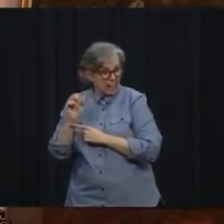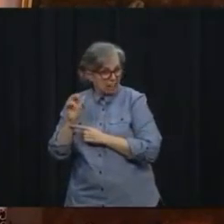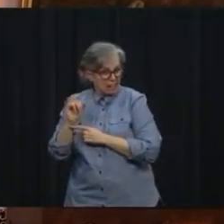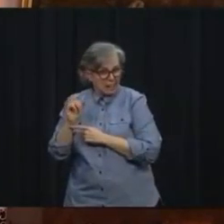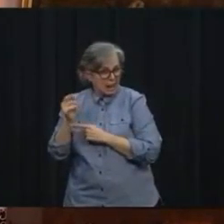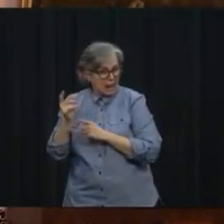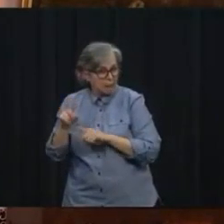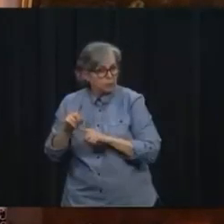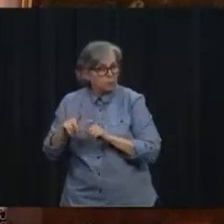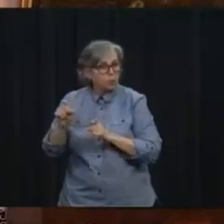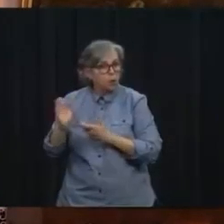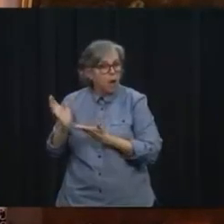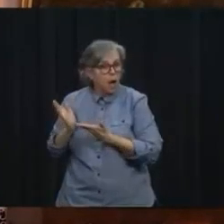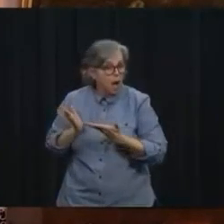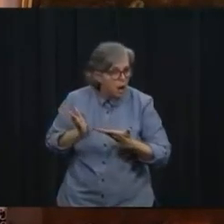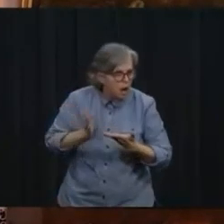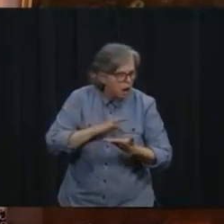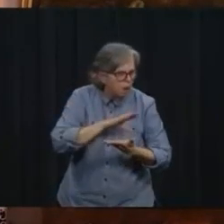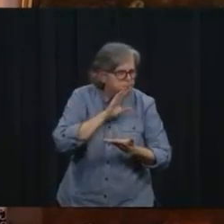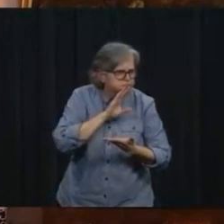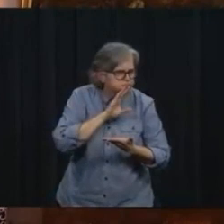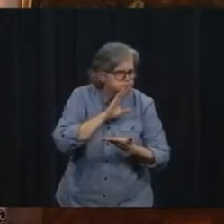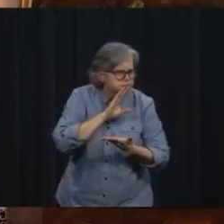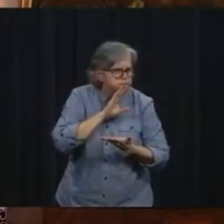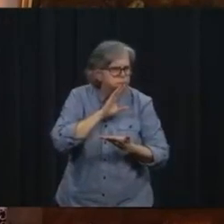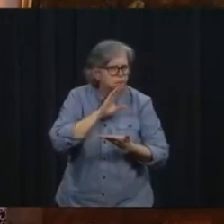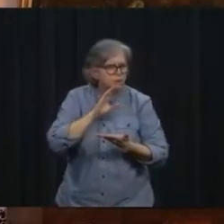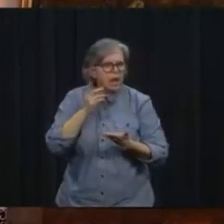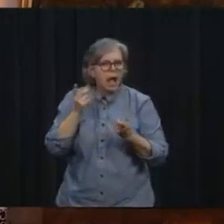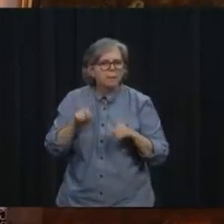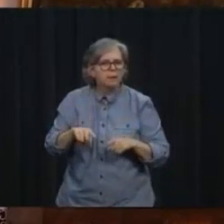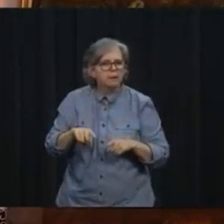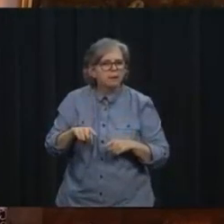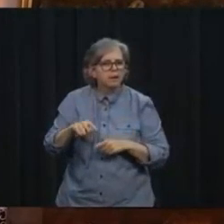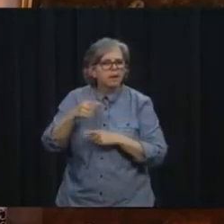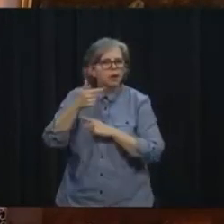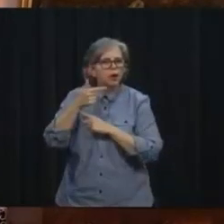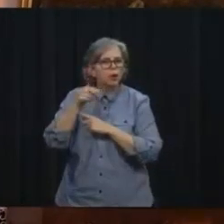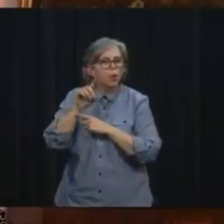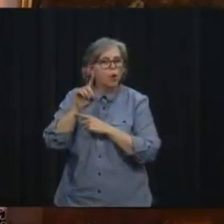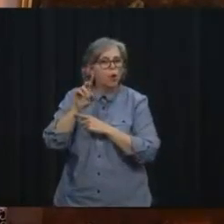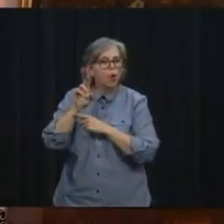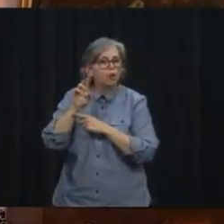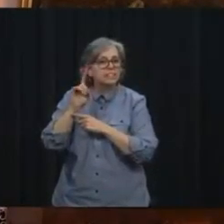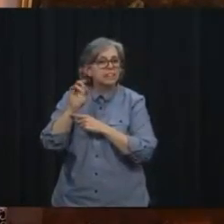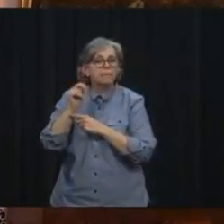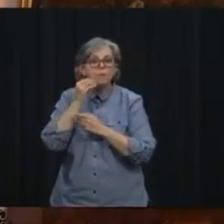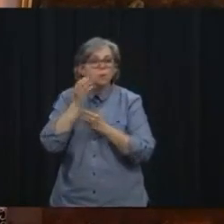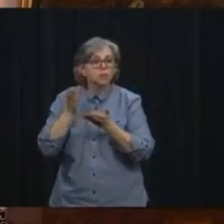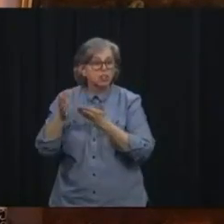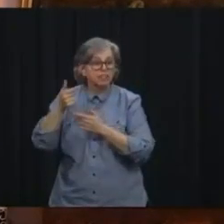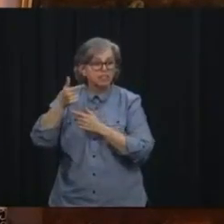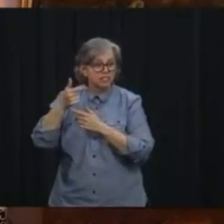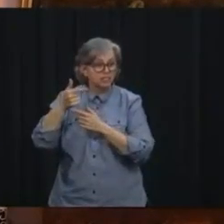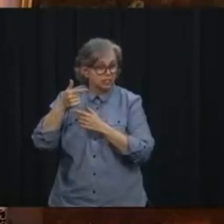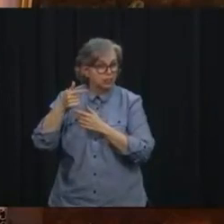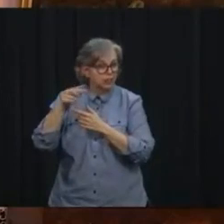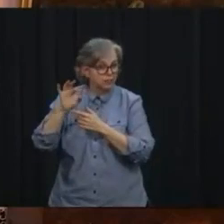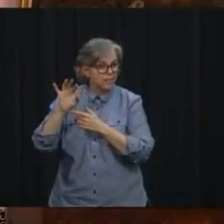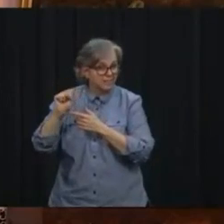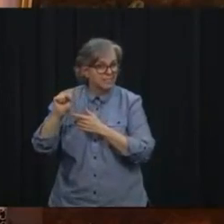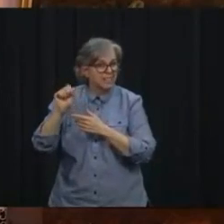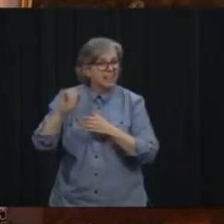to take them now. We will benefit most. Others did not have this opportunity. I want to